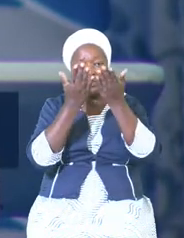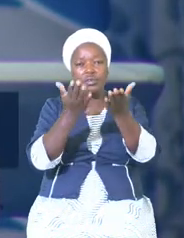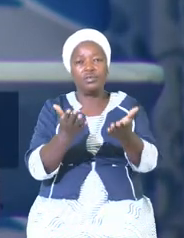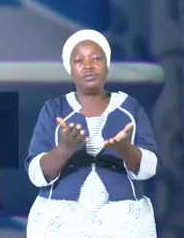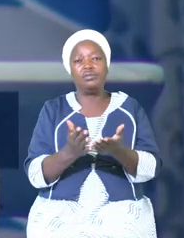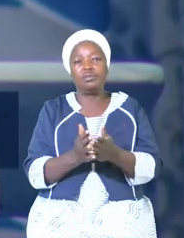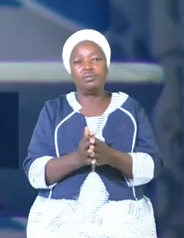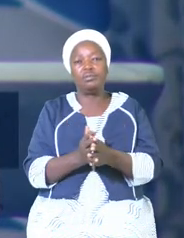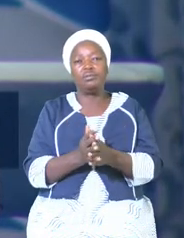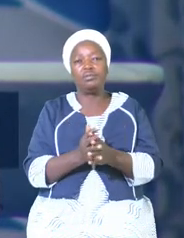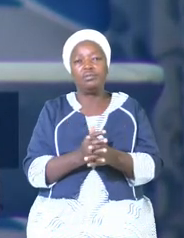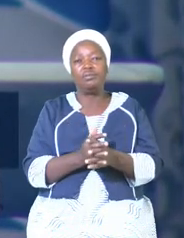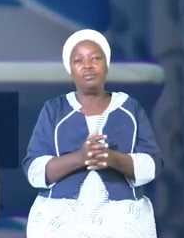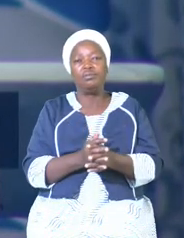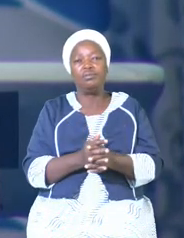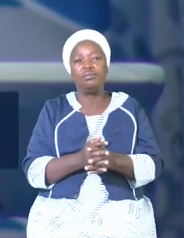you would see